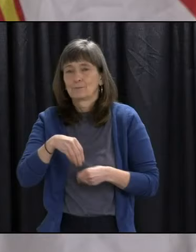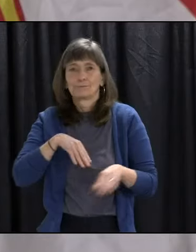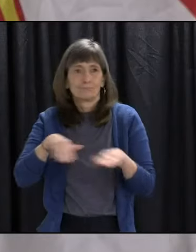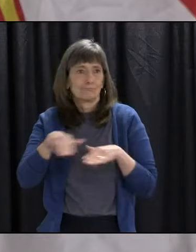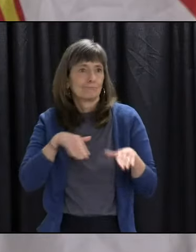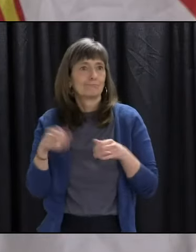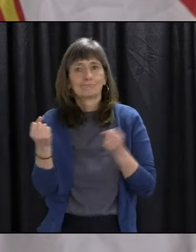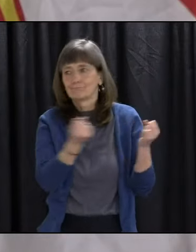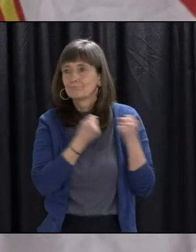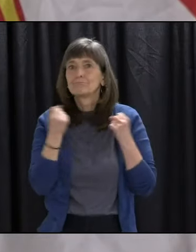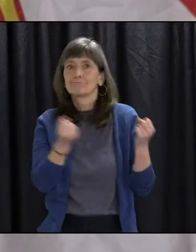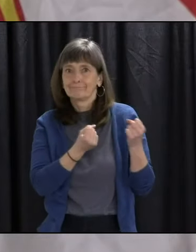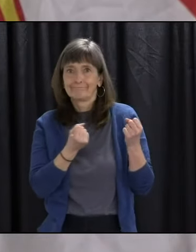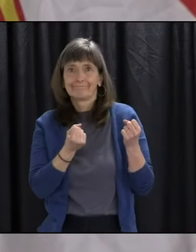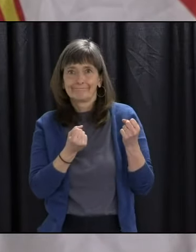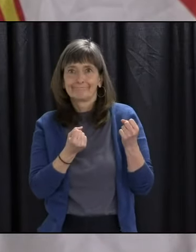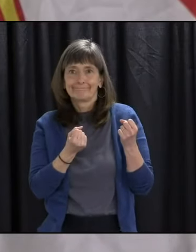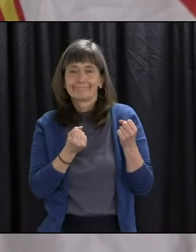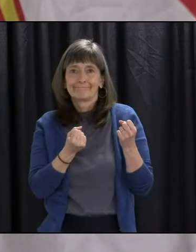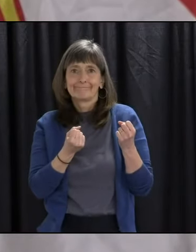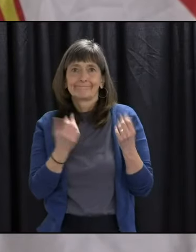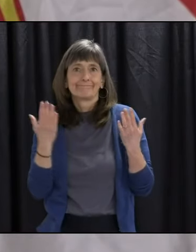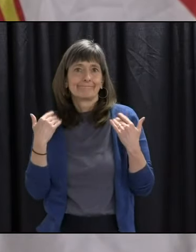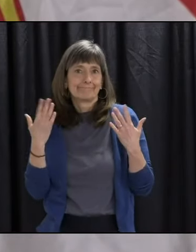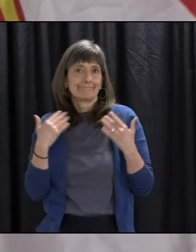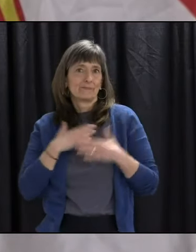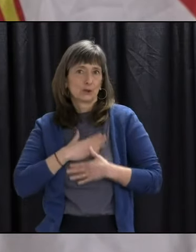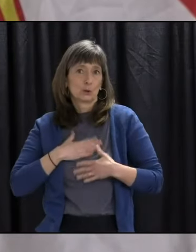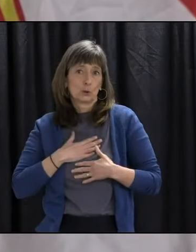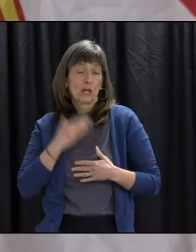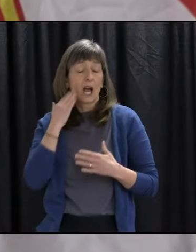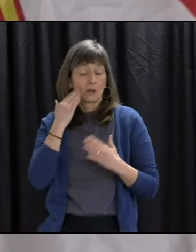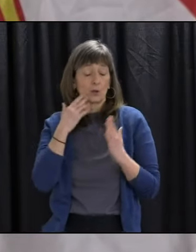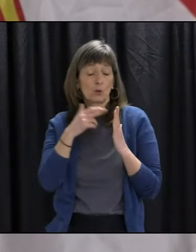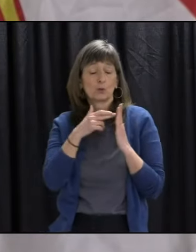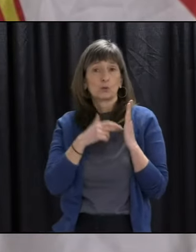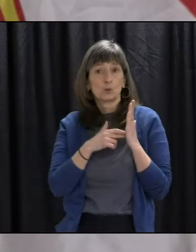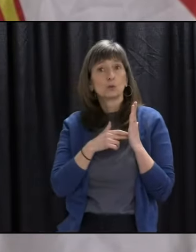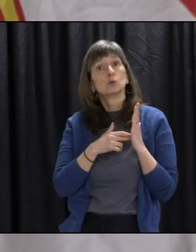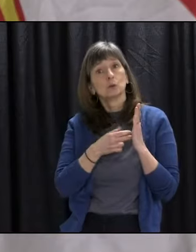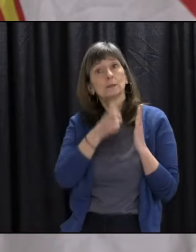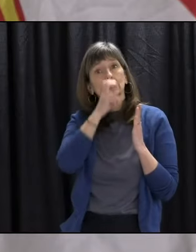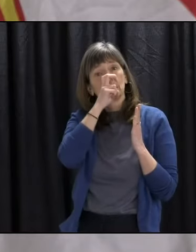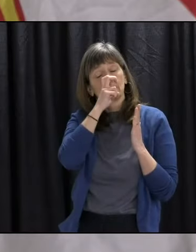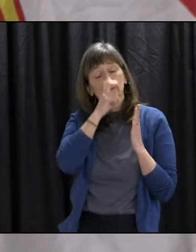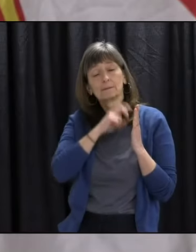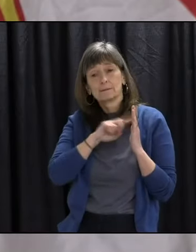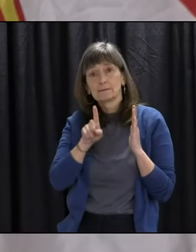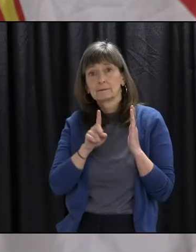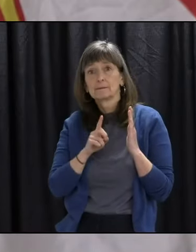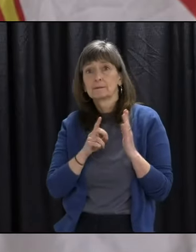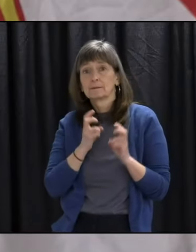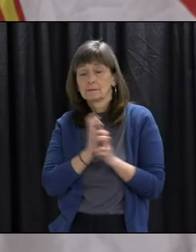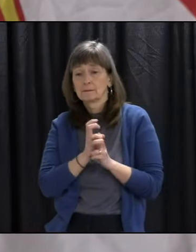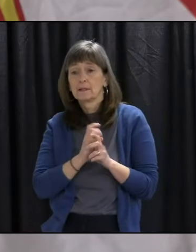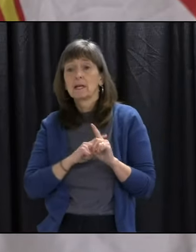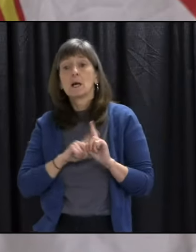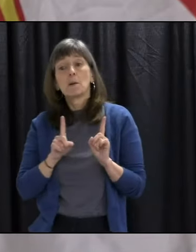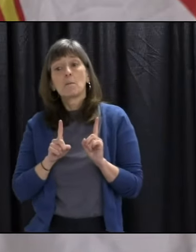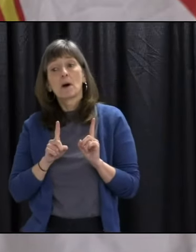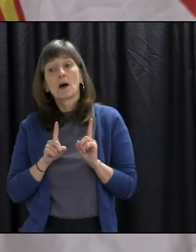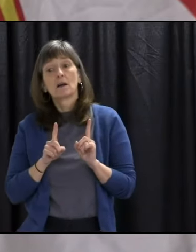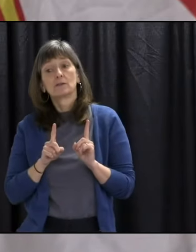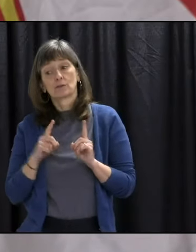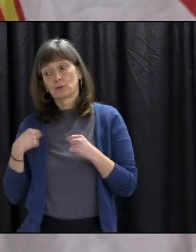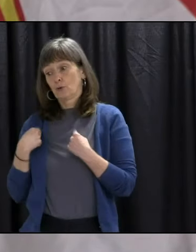I understand the public health measures that we have in place are challenging. So far, people have stepped up, and we have seen the impact such measures can